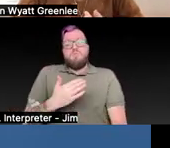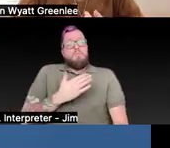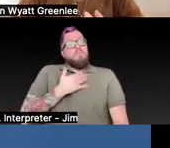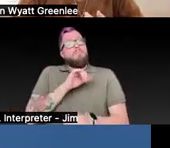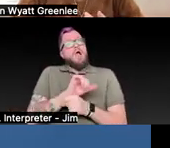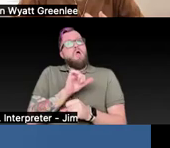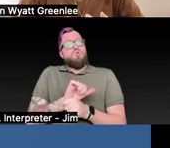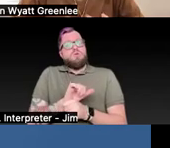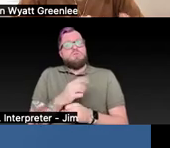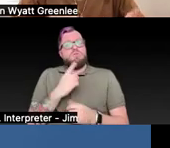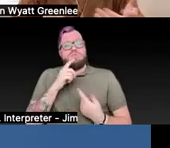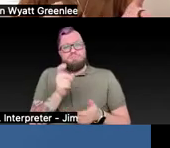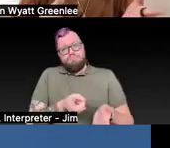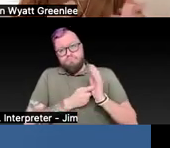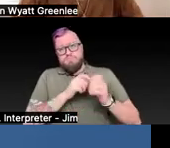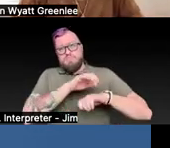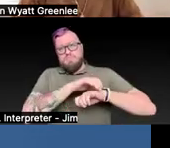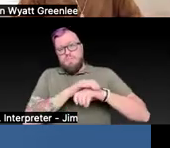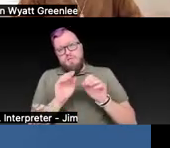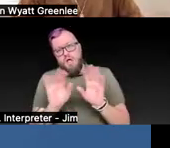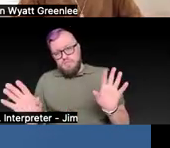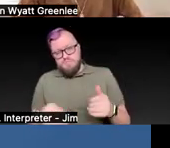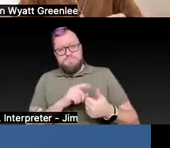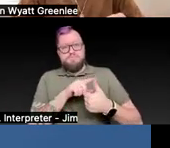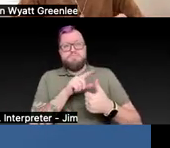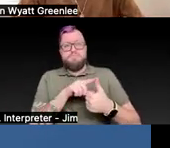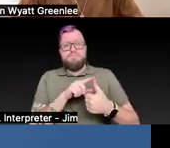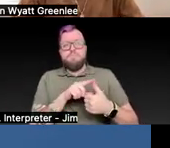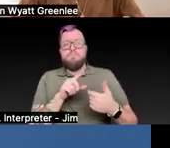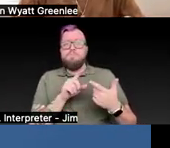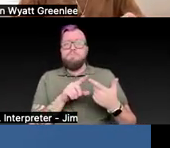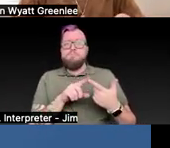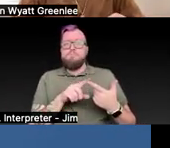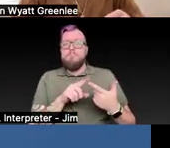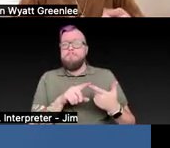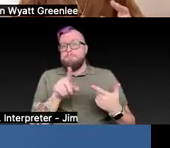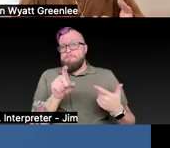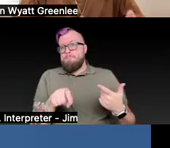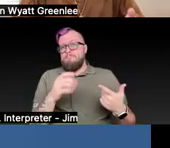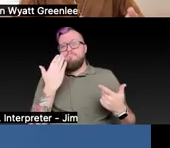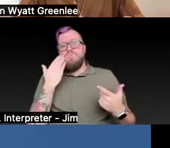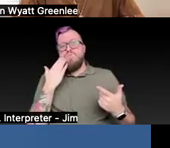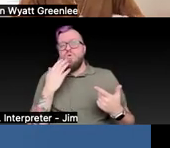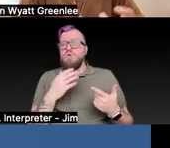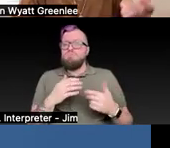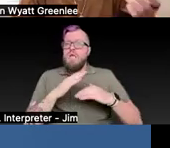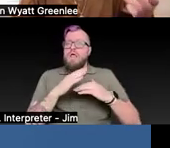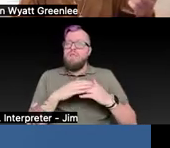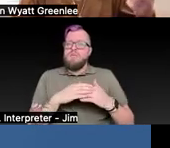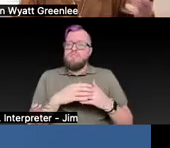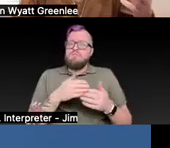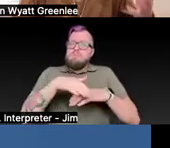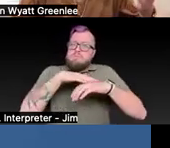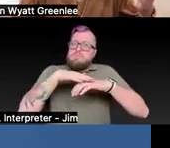I did, I had to know English, obviously, but also I had to have sort of working knowledge of German,